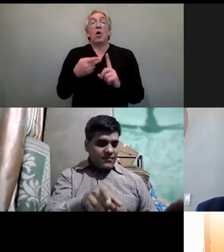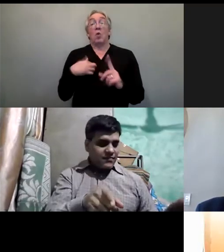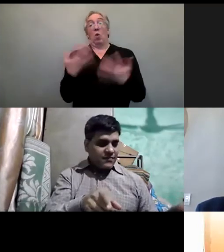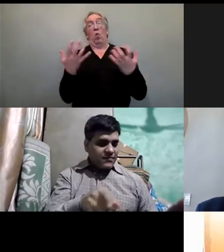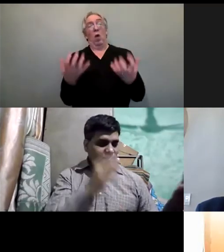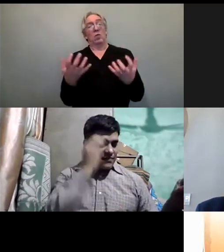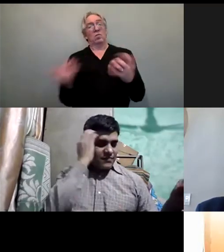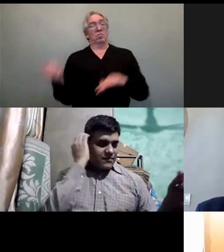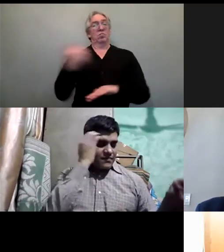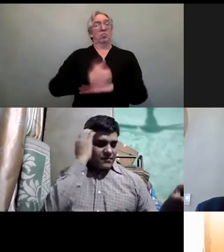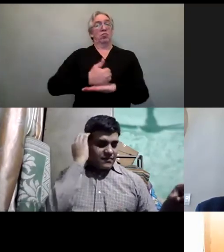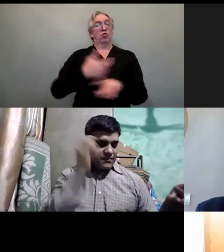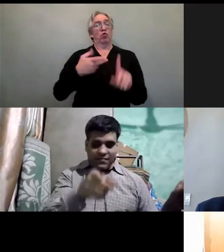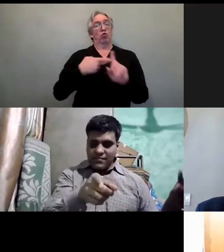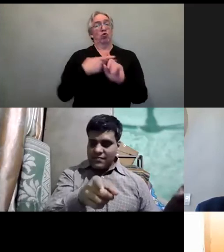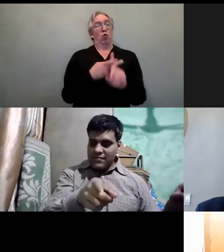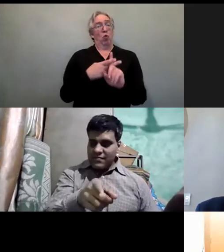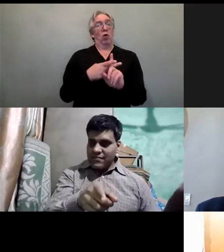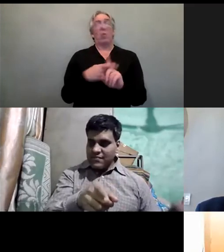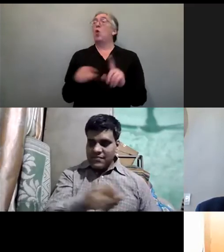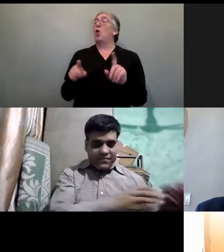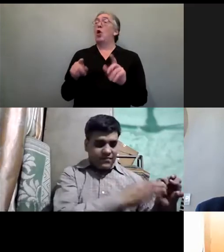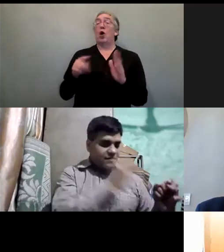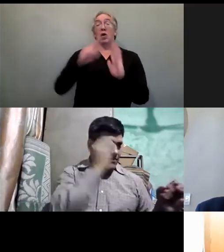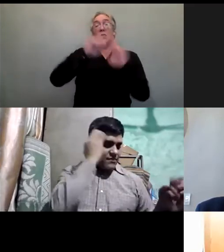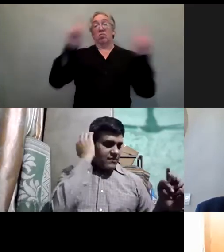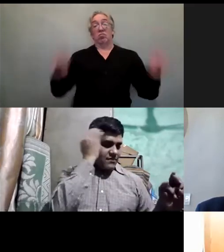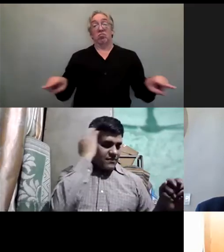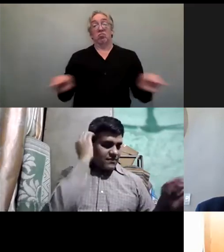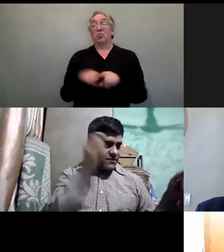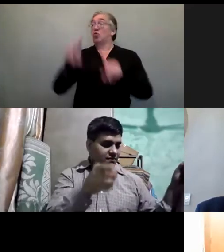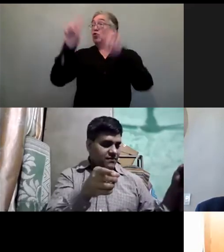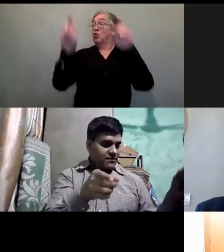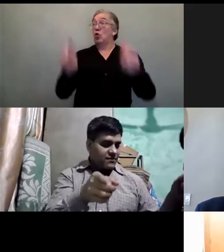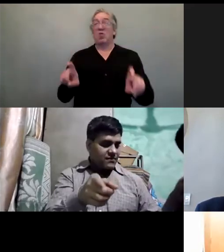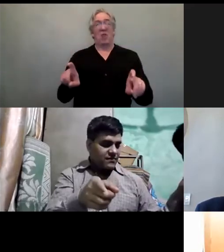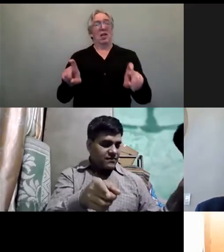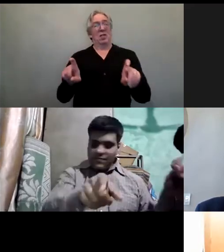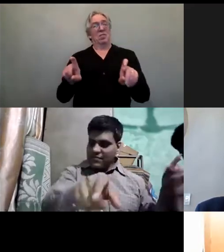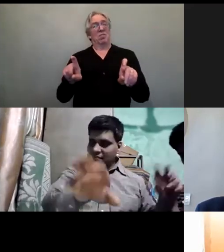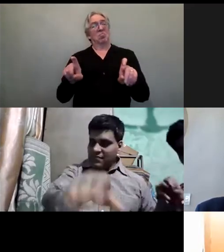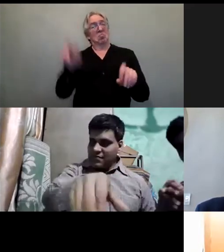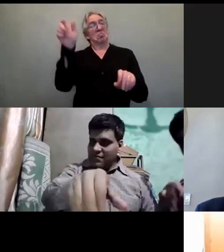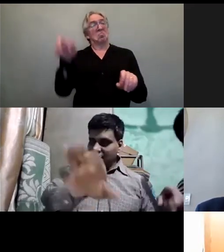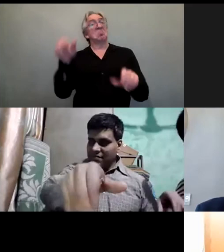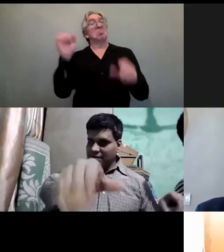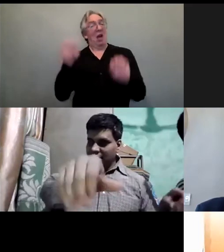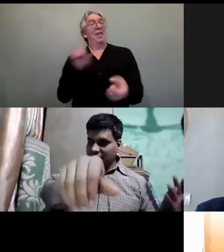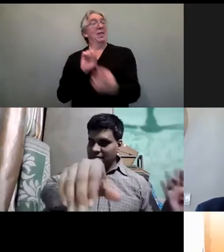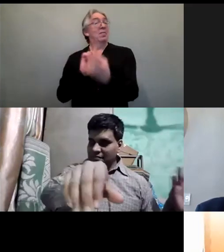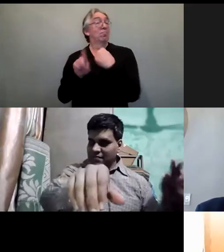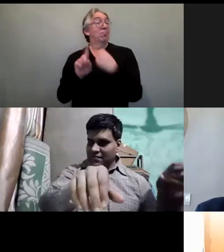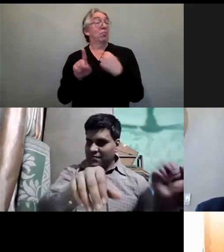to launch surveys in exclusive and in accessible manners. So now we're working with a service